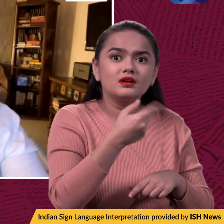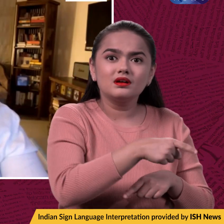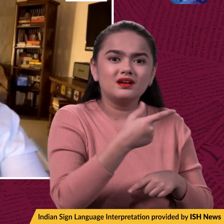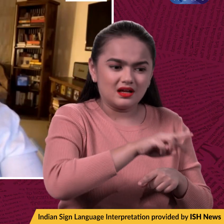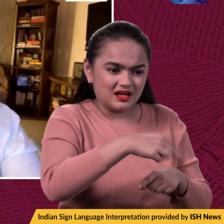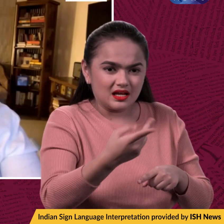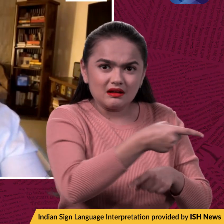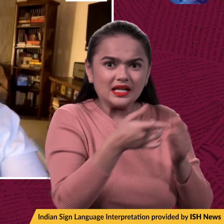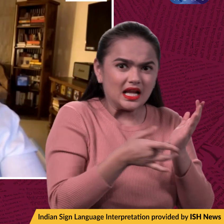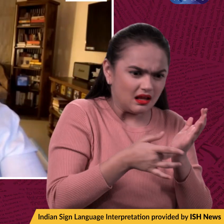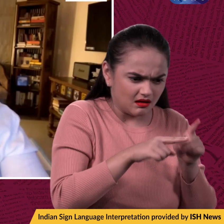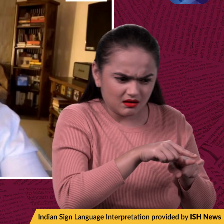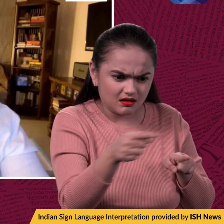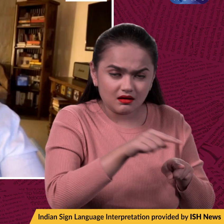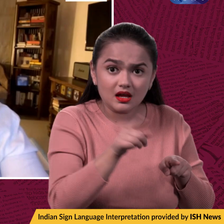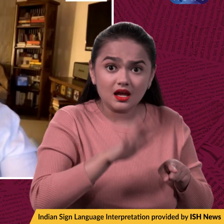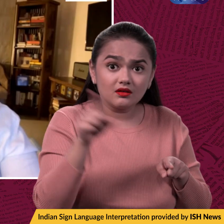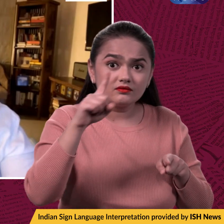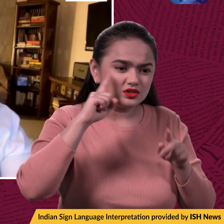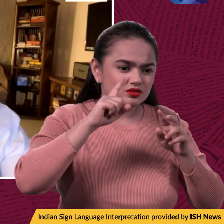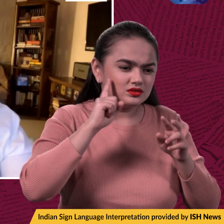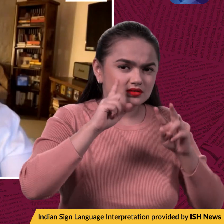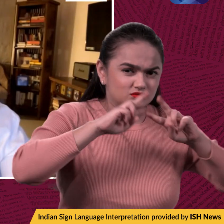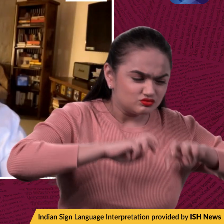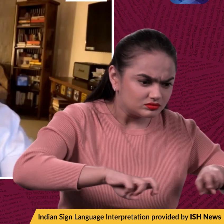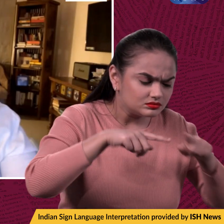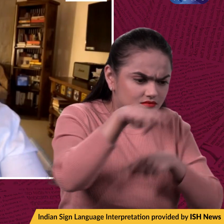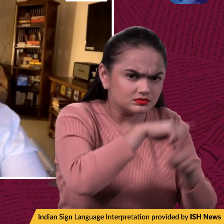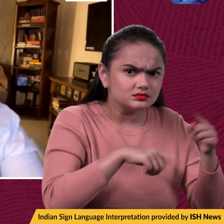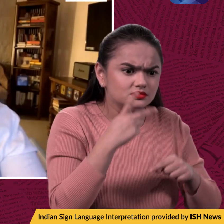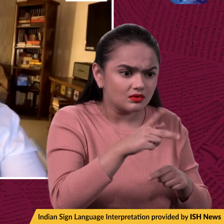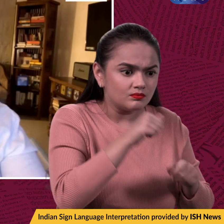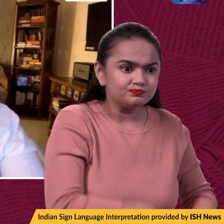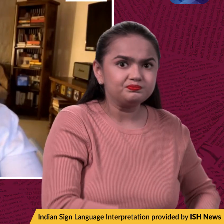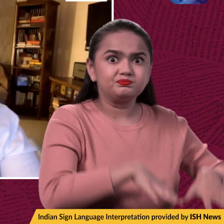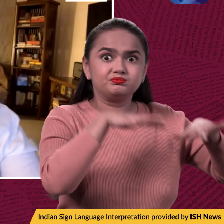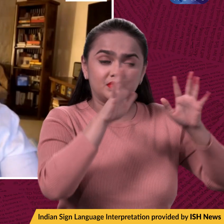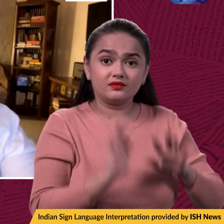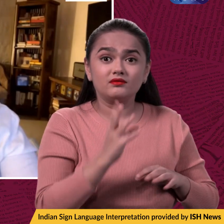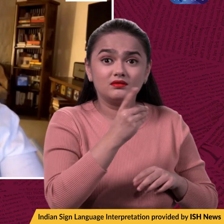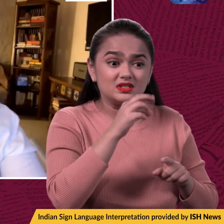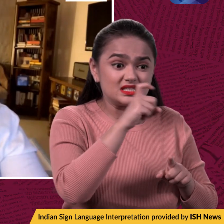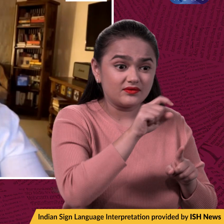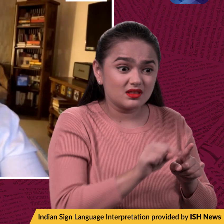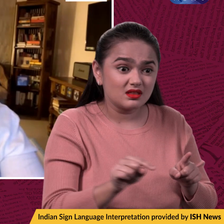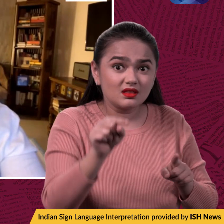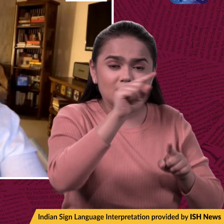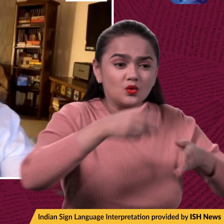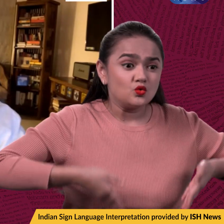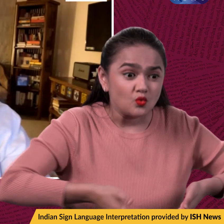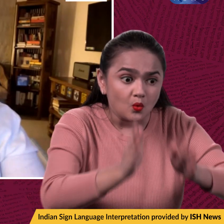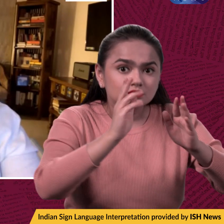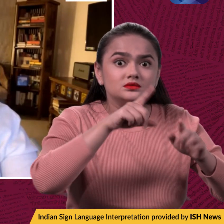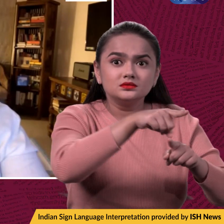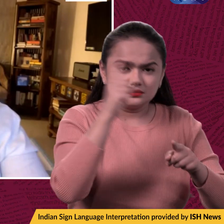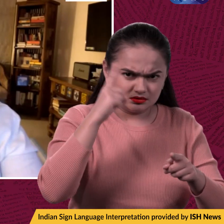apartment complex, a tech park, and a research center in Bengaluru's Yelahanka flooded. Several other parts of the city inundated. The roads